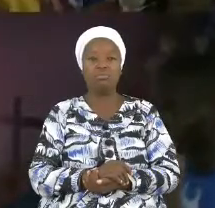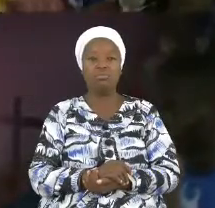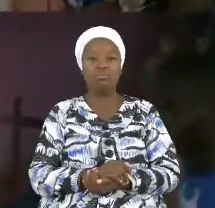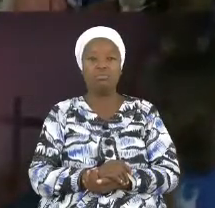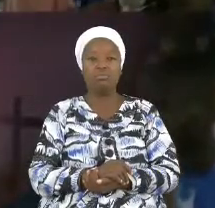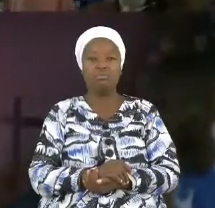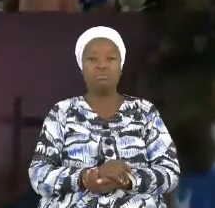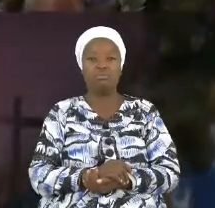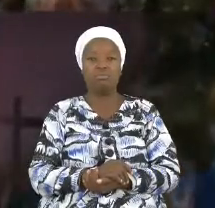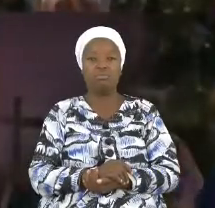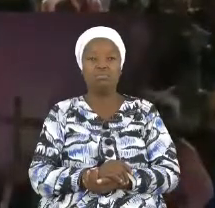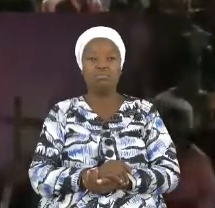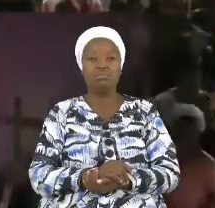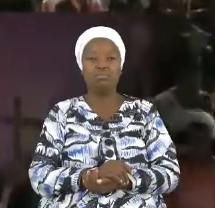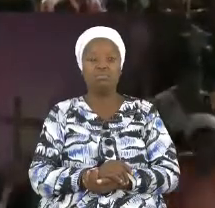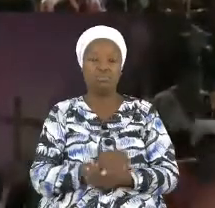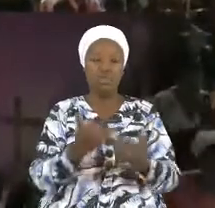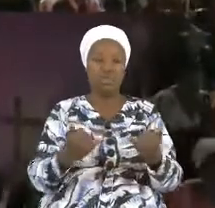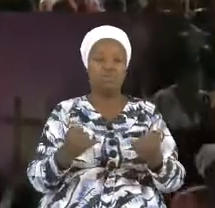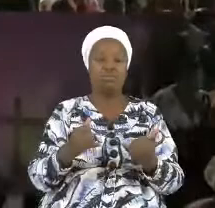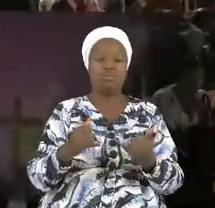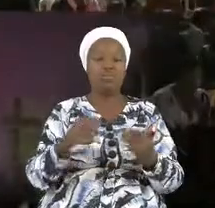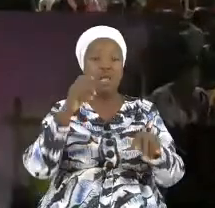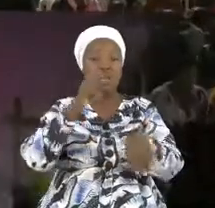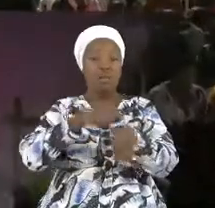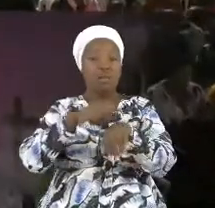We can stand up now.